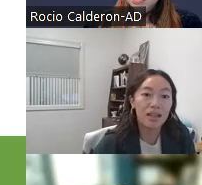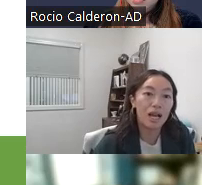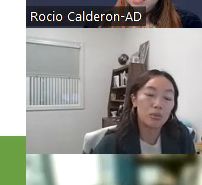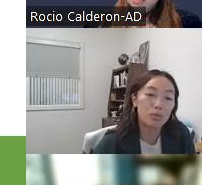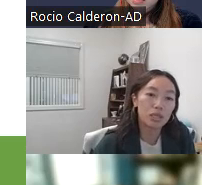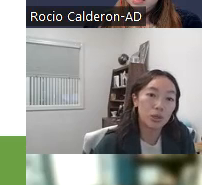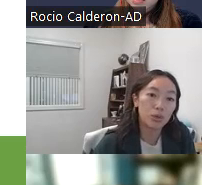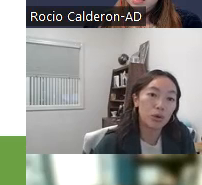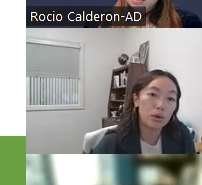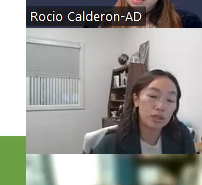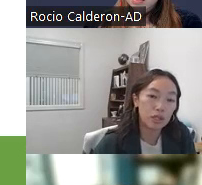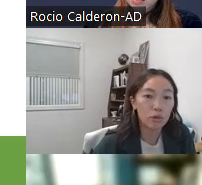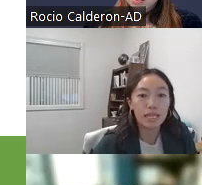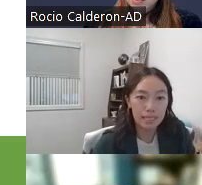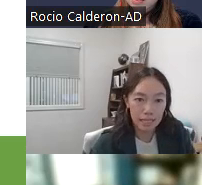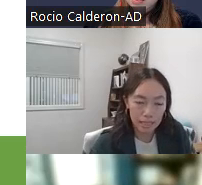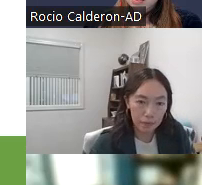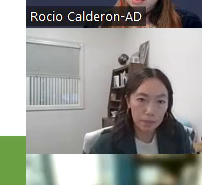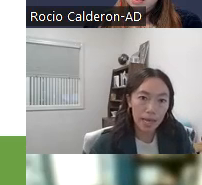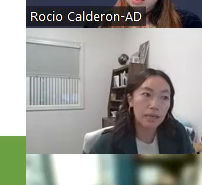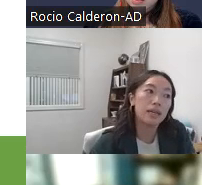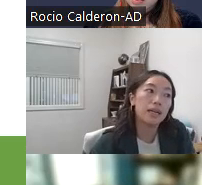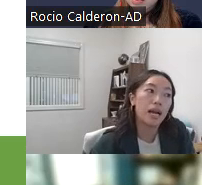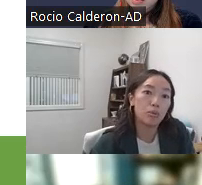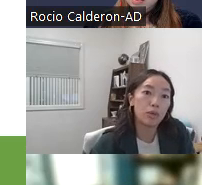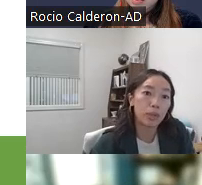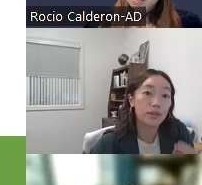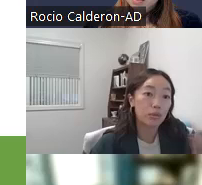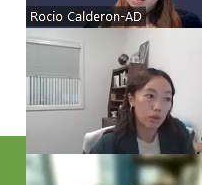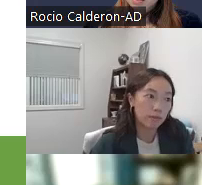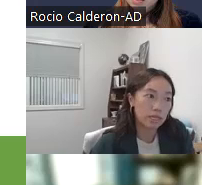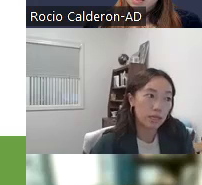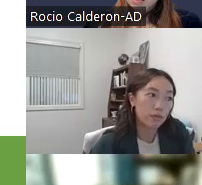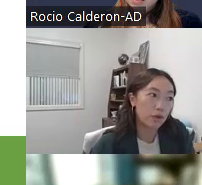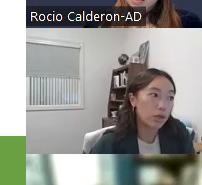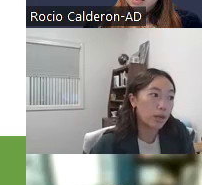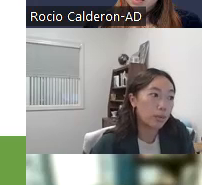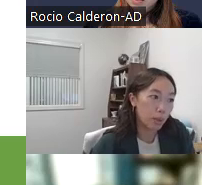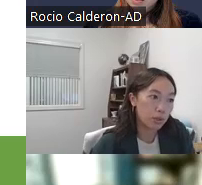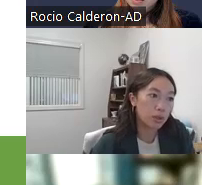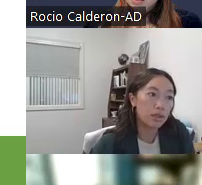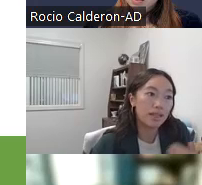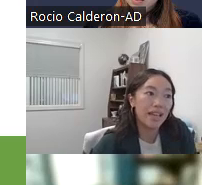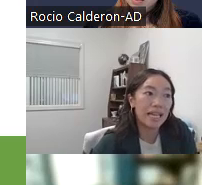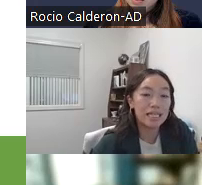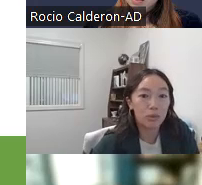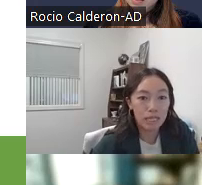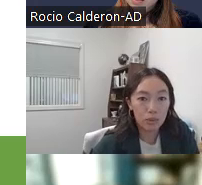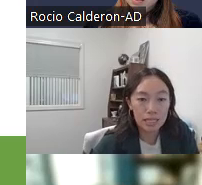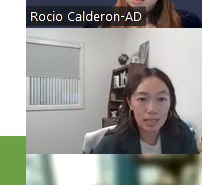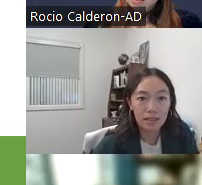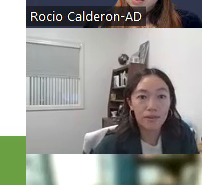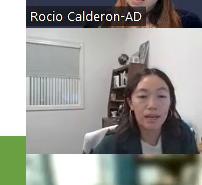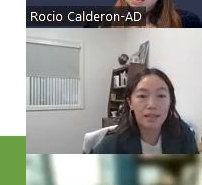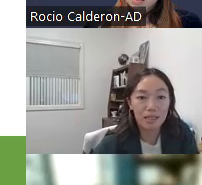subcommittee to, taking CSC feedback. We put out that request for proposal, and we